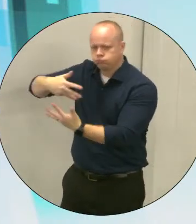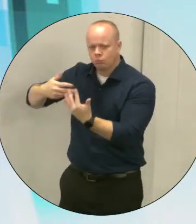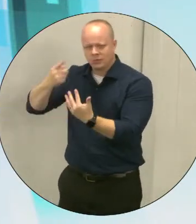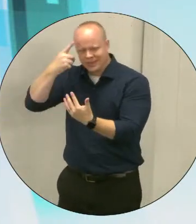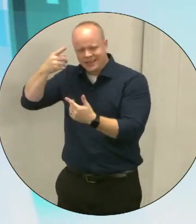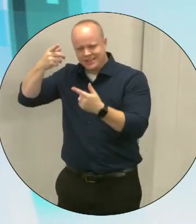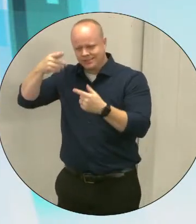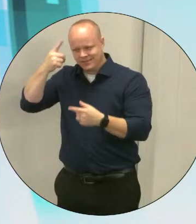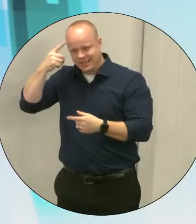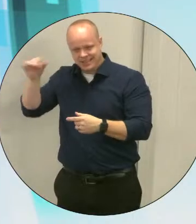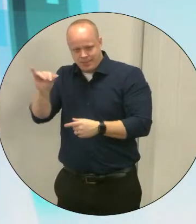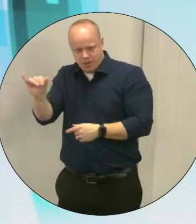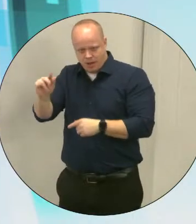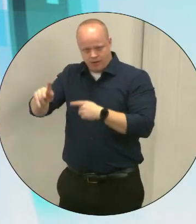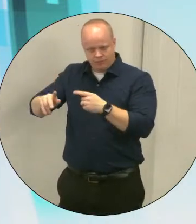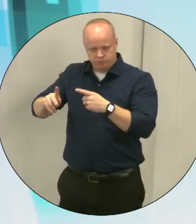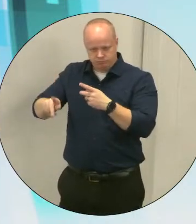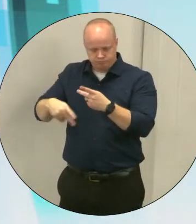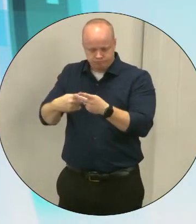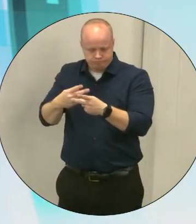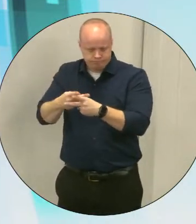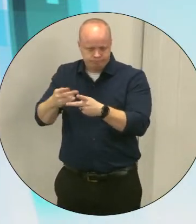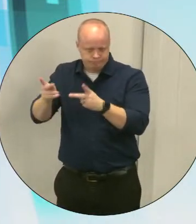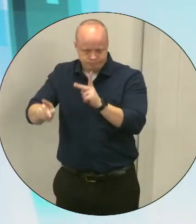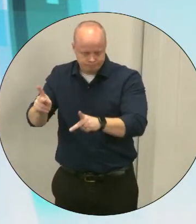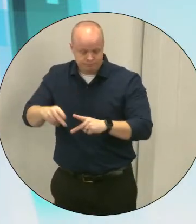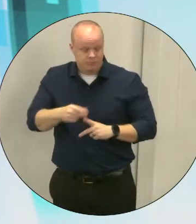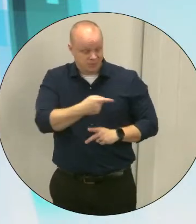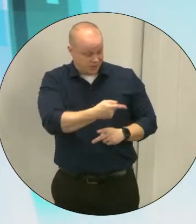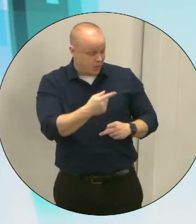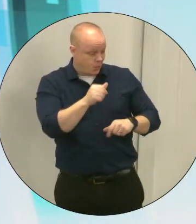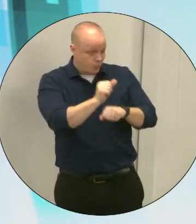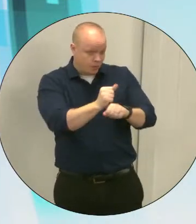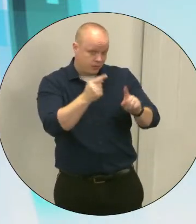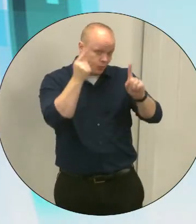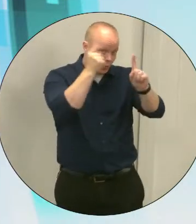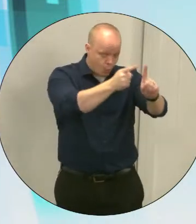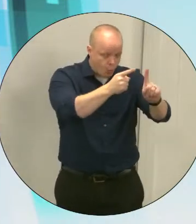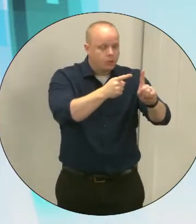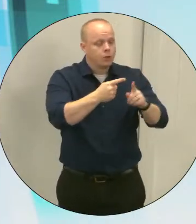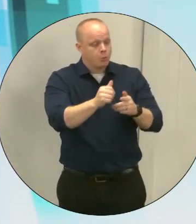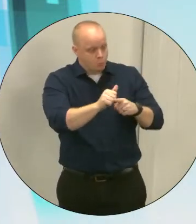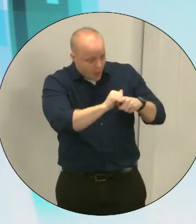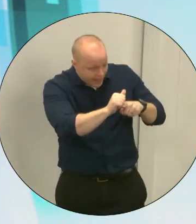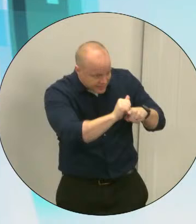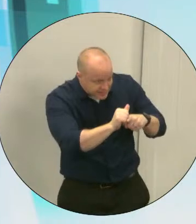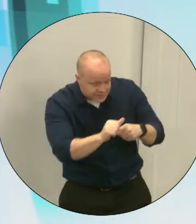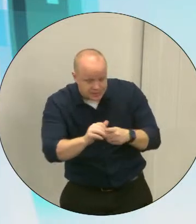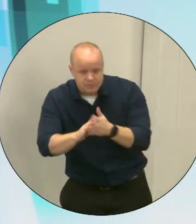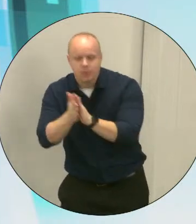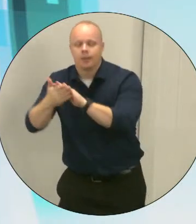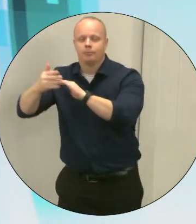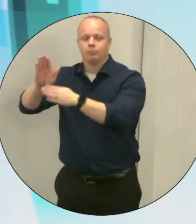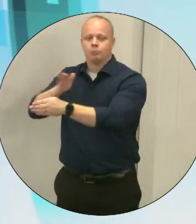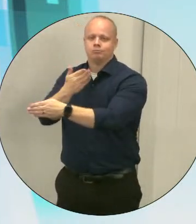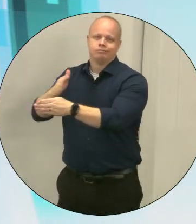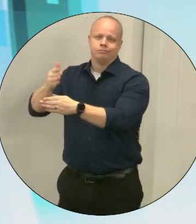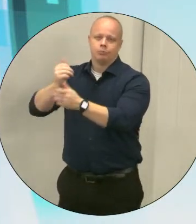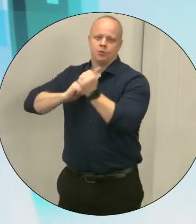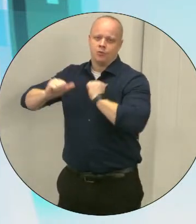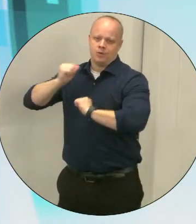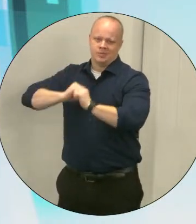learn diligence through practice and working towards a goal through rehearsals that lead to the concert. Students become confident,